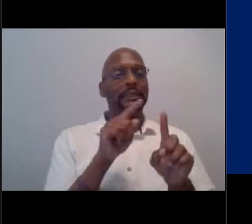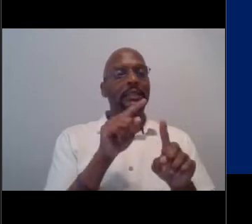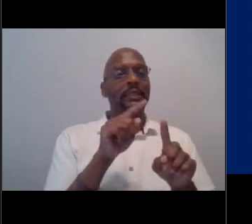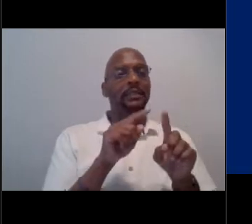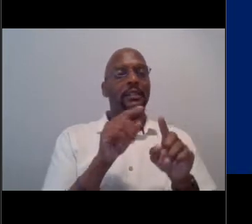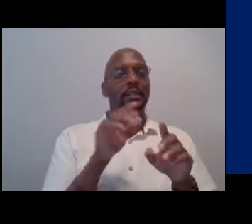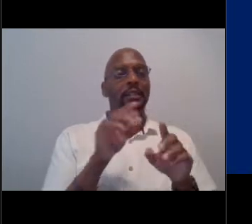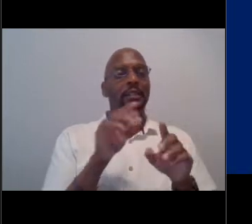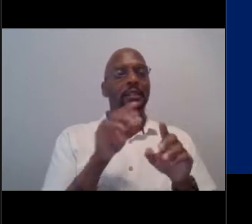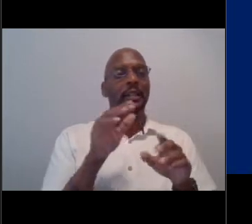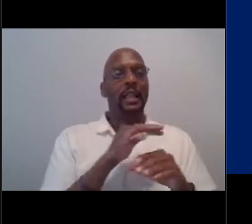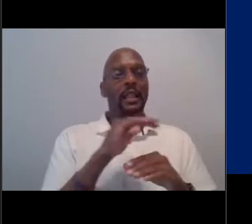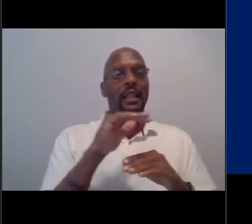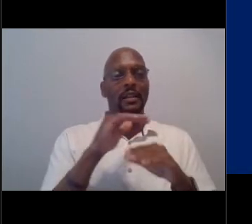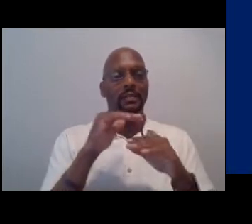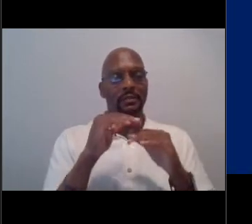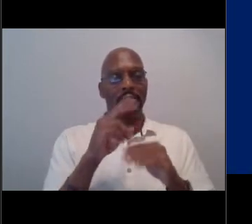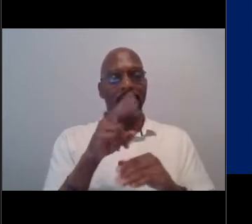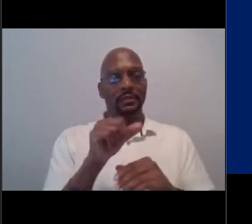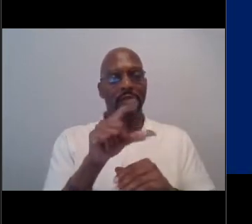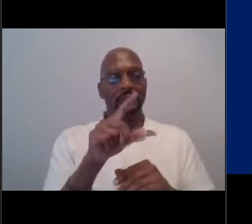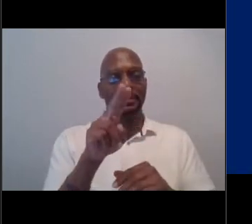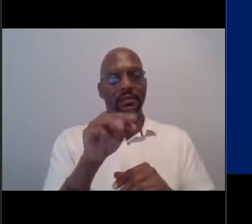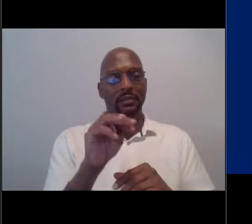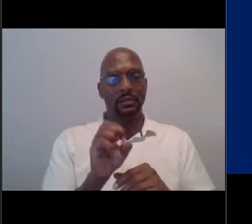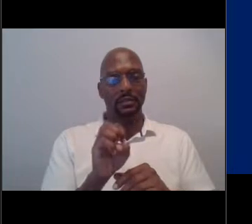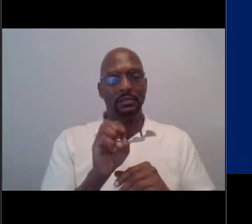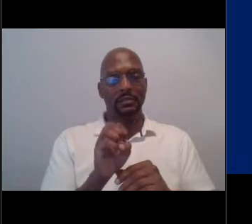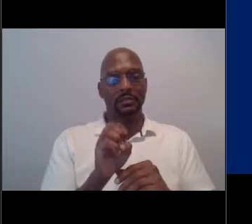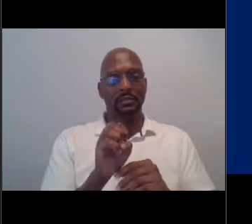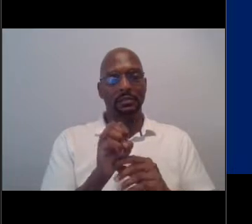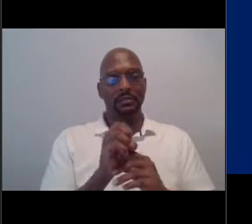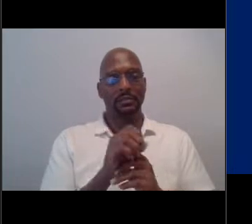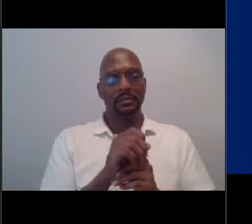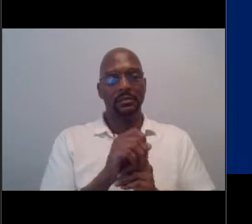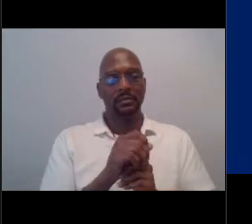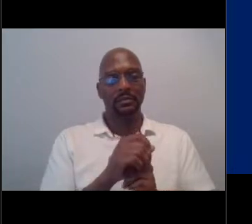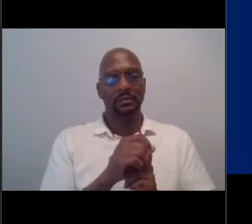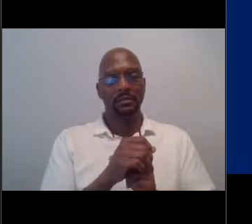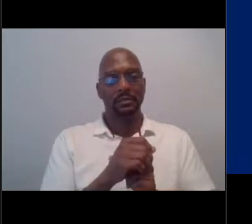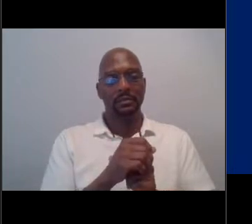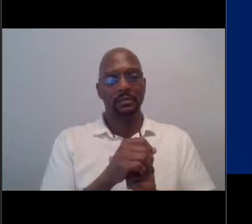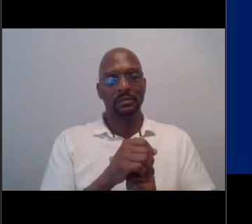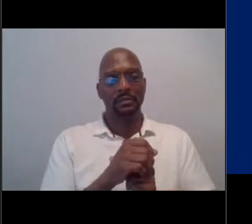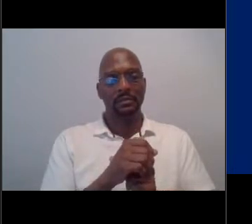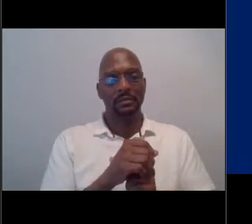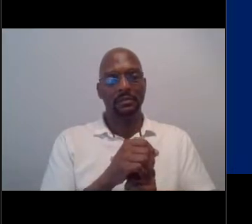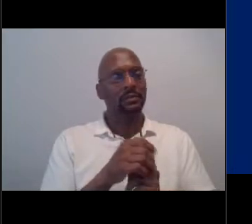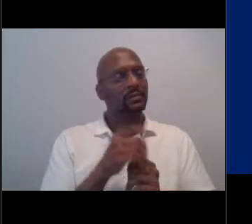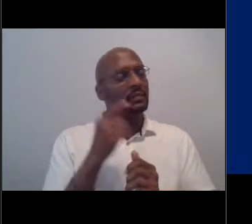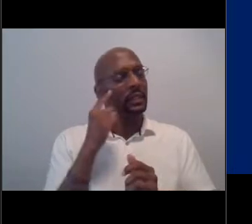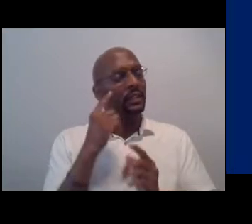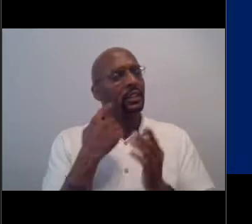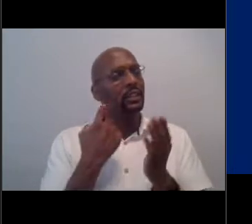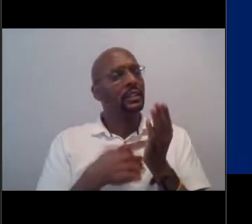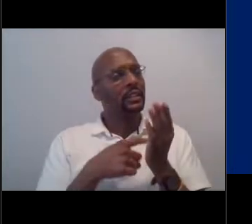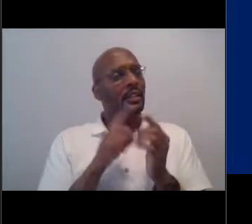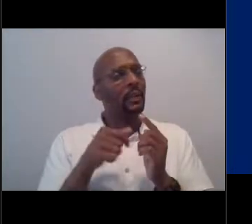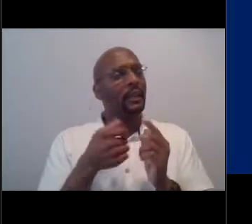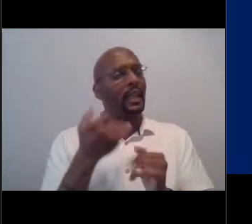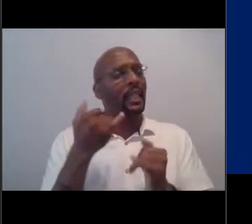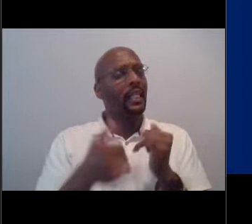getting that right? Am I on the right track? Talking about the other. I think you're. Am I on the wrong? I think you were talking about the last presentation, I think,